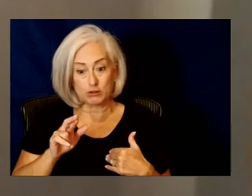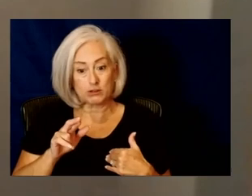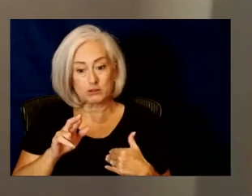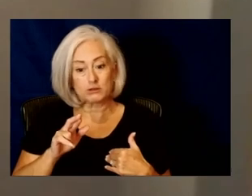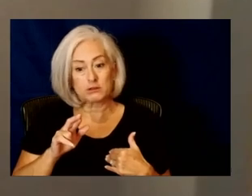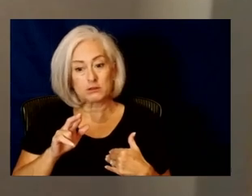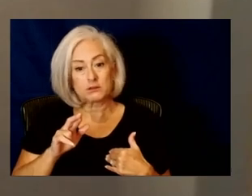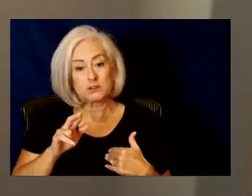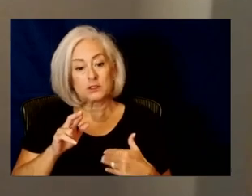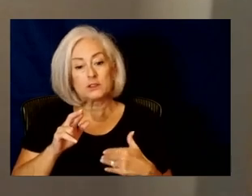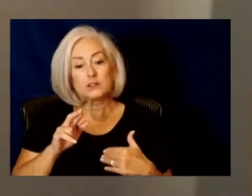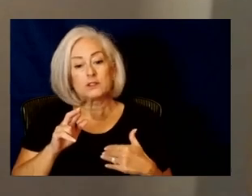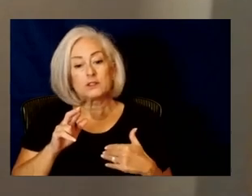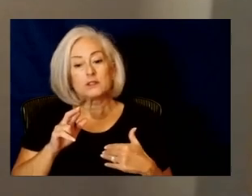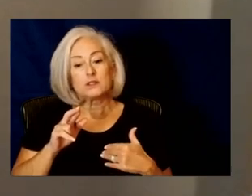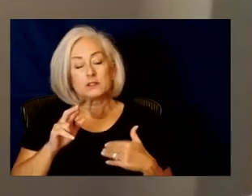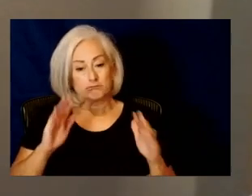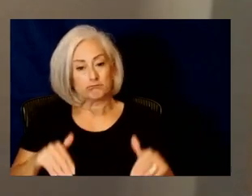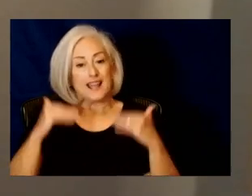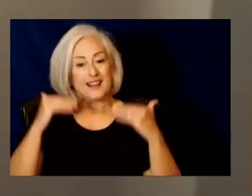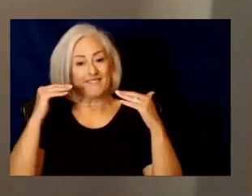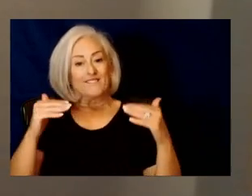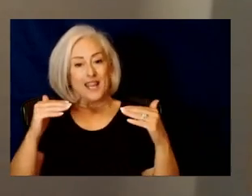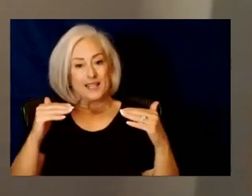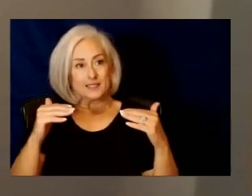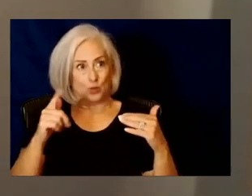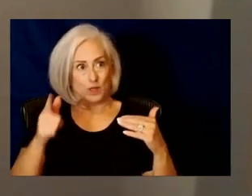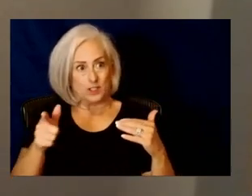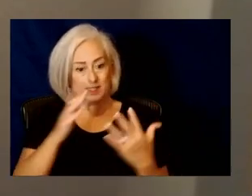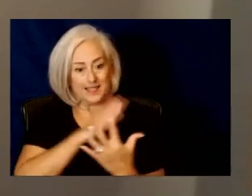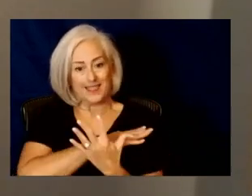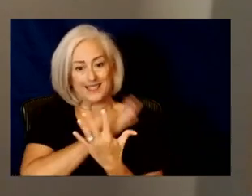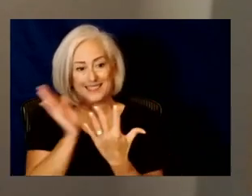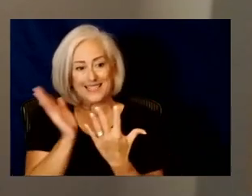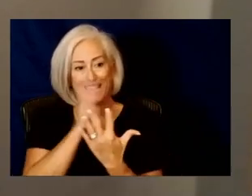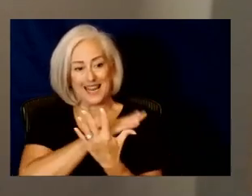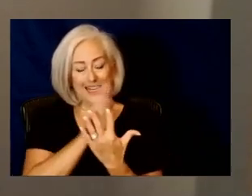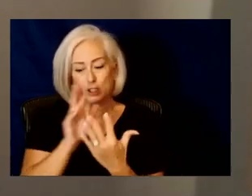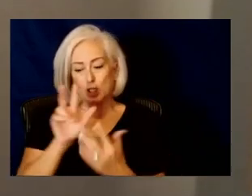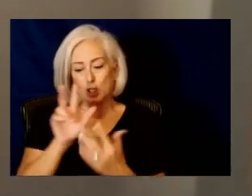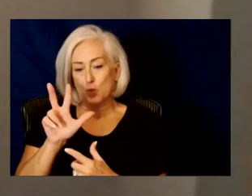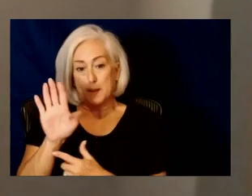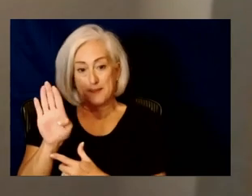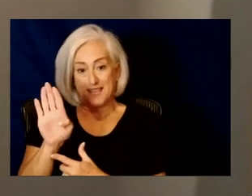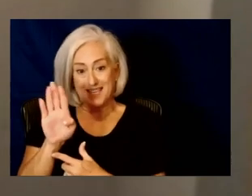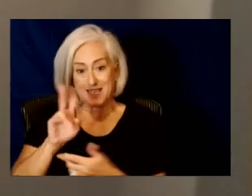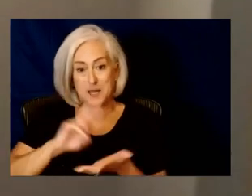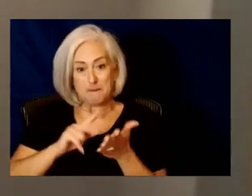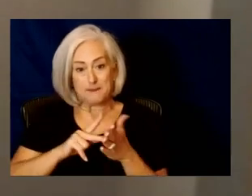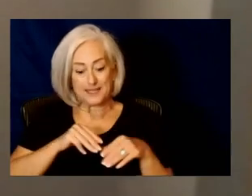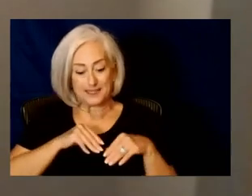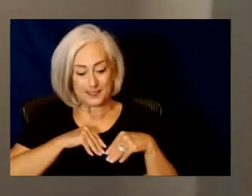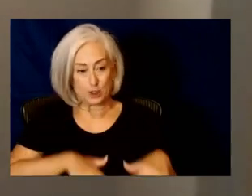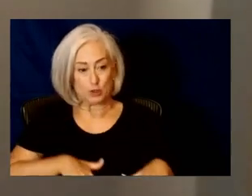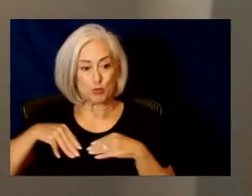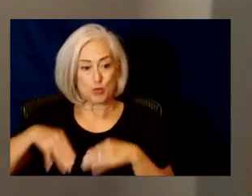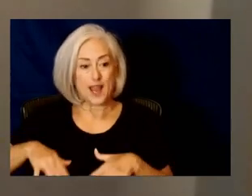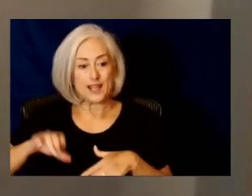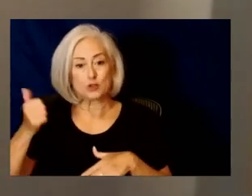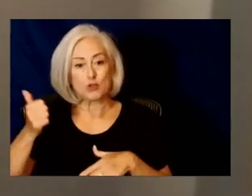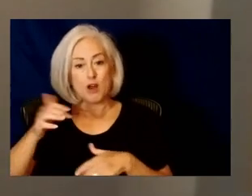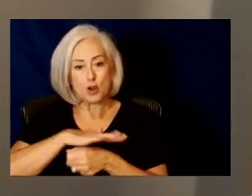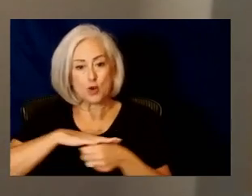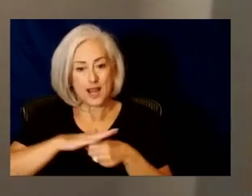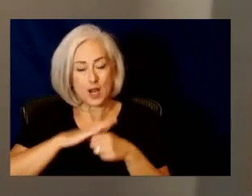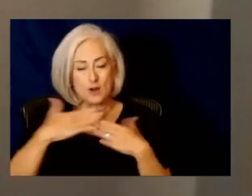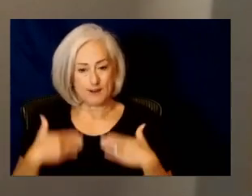is staging 3B, which means that the lung cancer has spread to other areas of the body. And when this